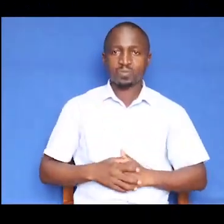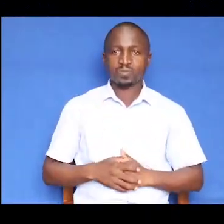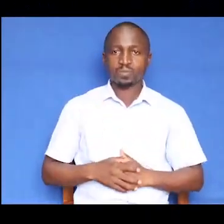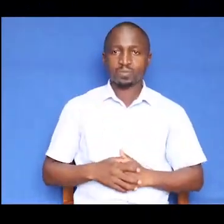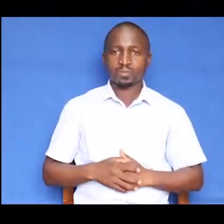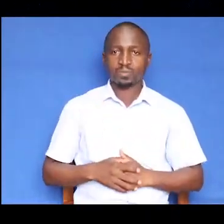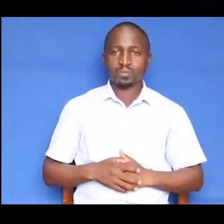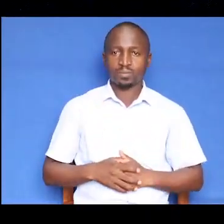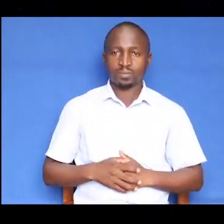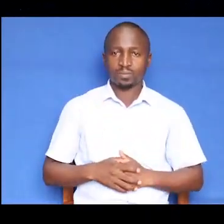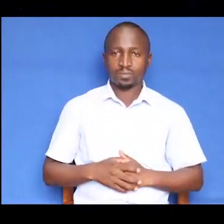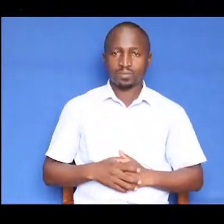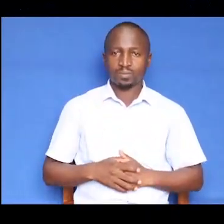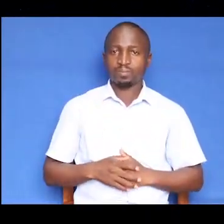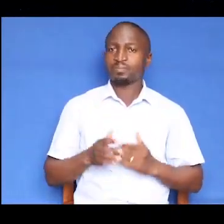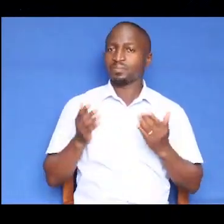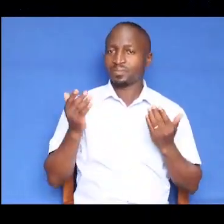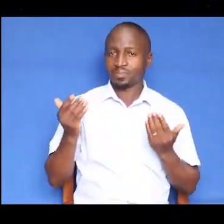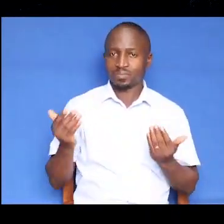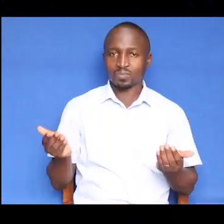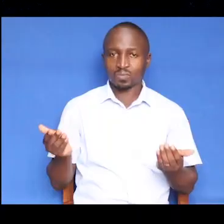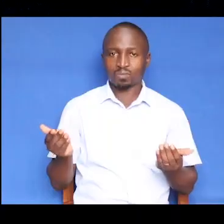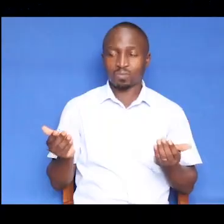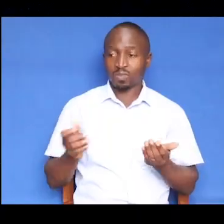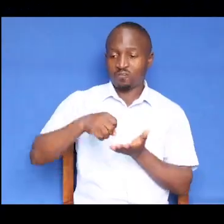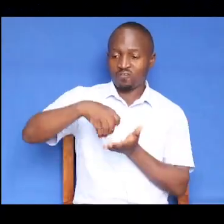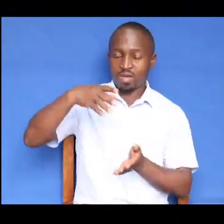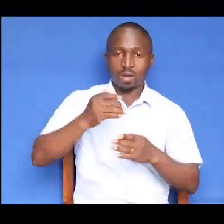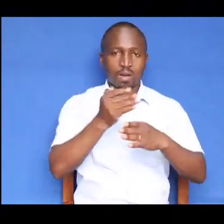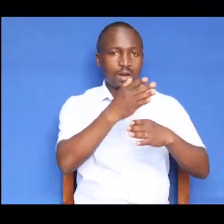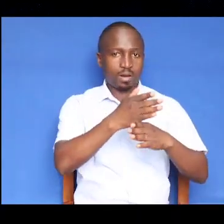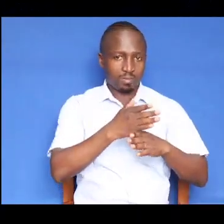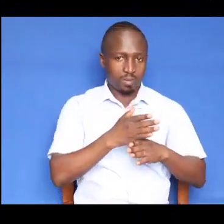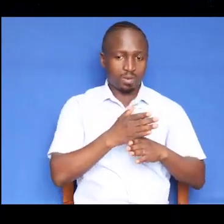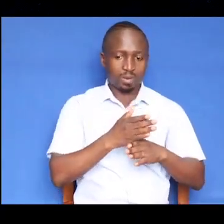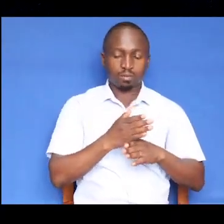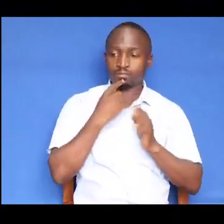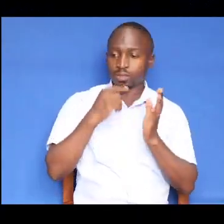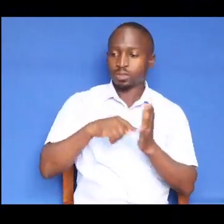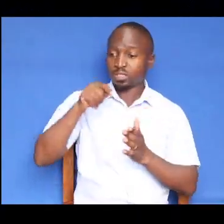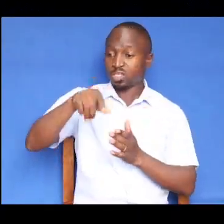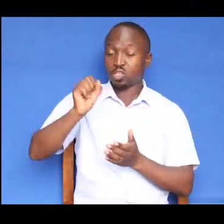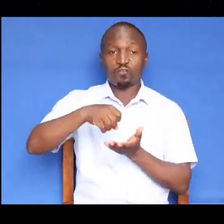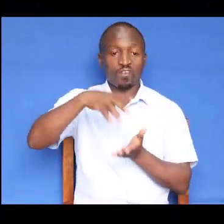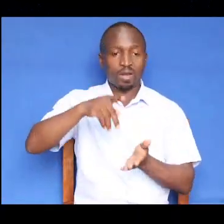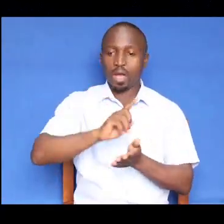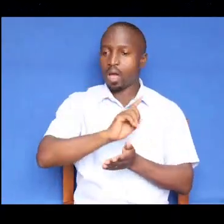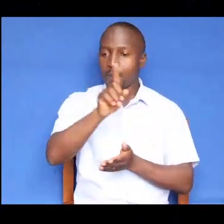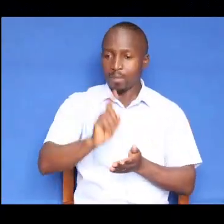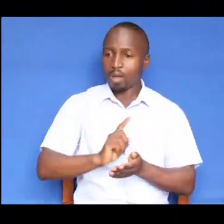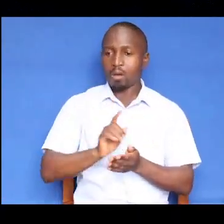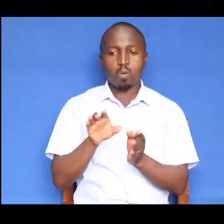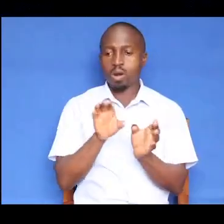company profit. So undistributed company profit is profit of